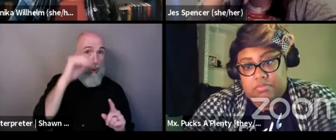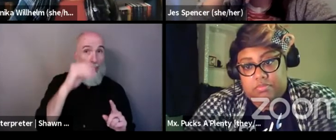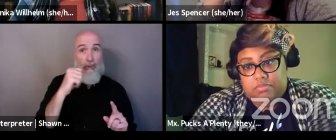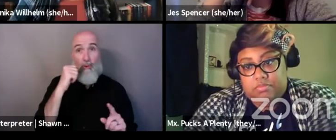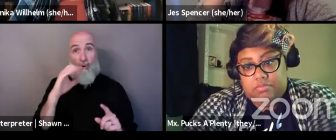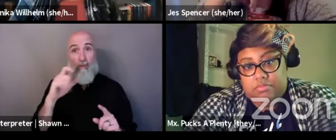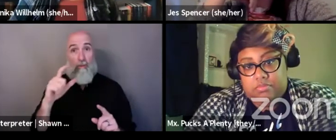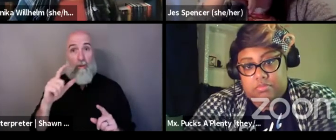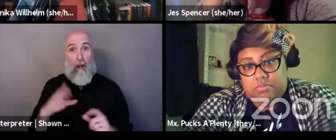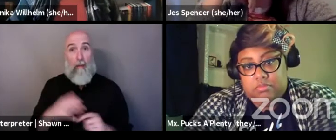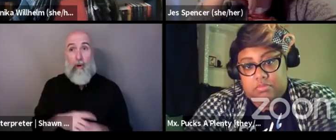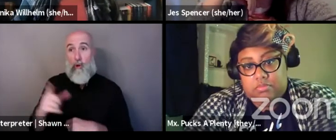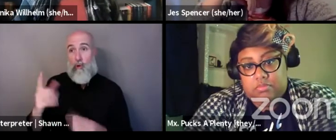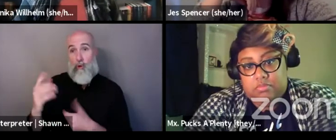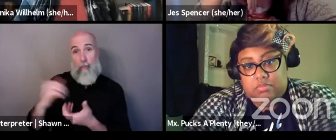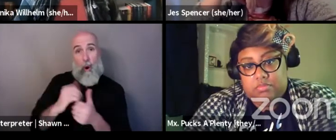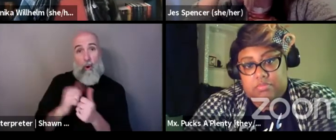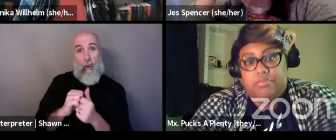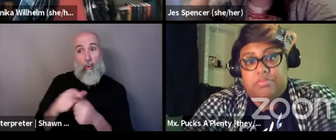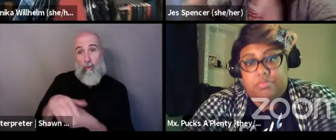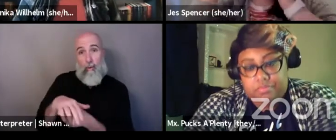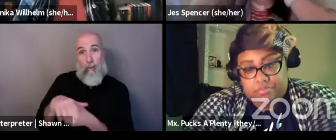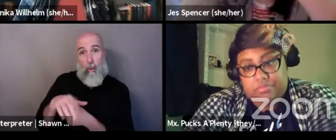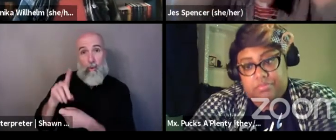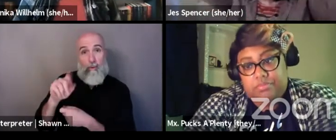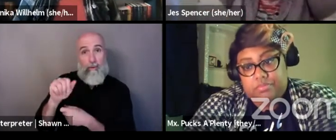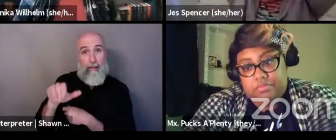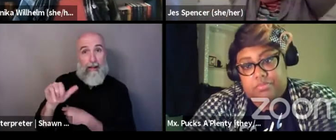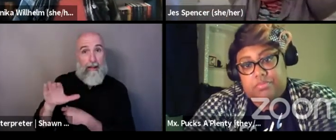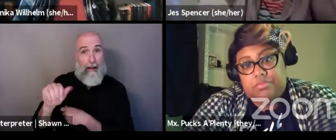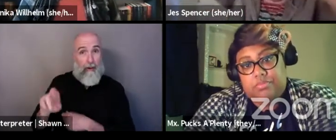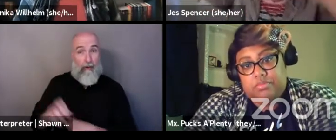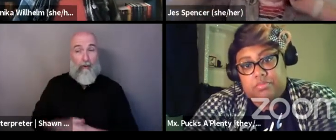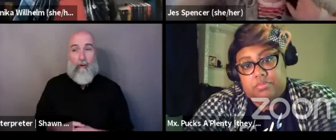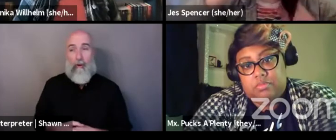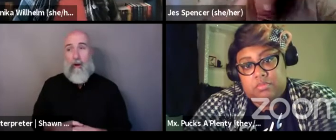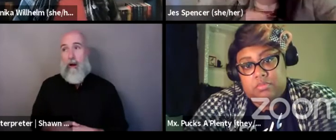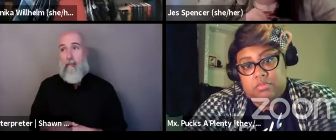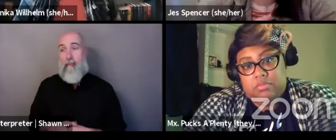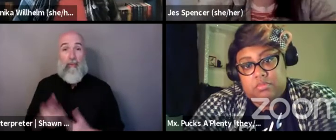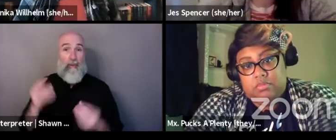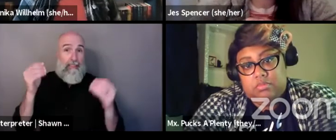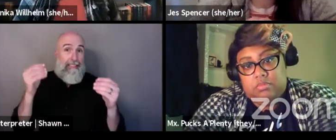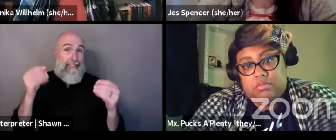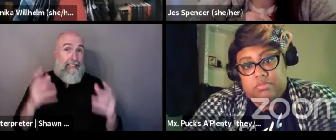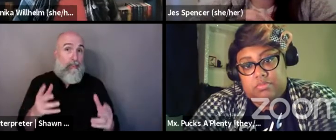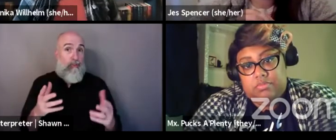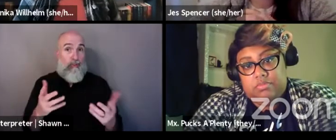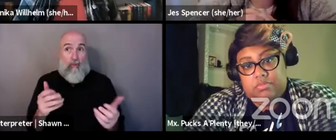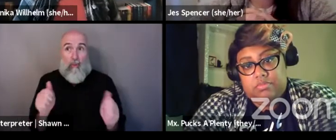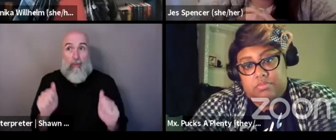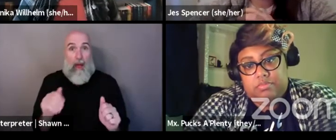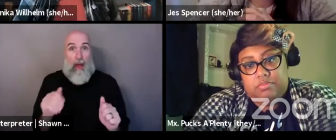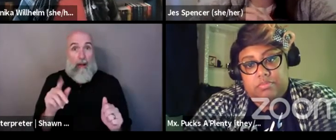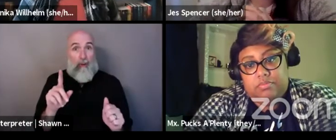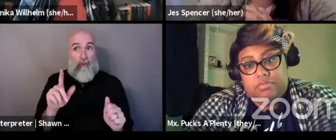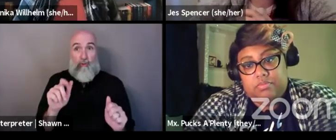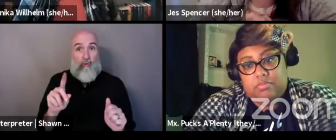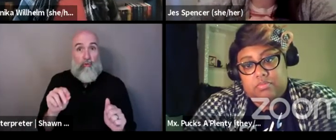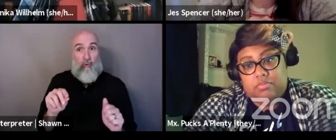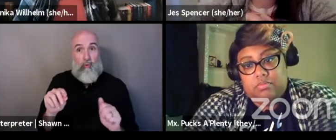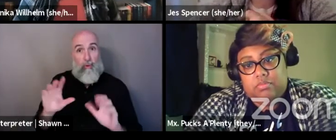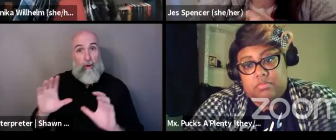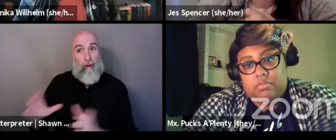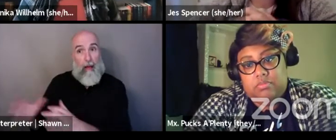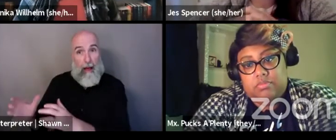partner with local daycare. You can, there's teachers that could do classes at the grounds